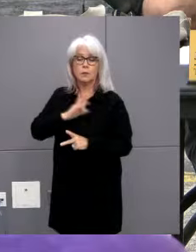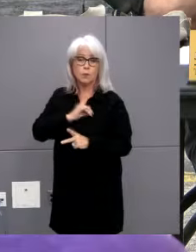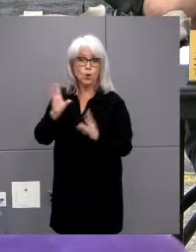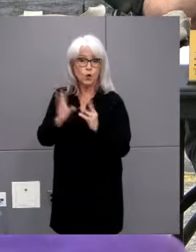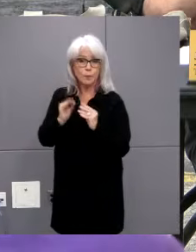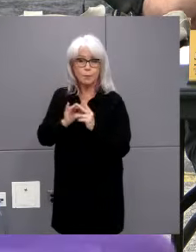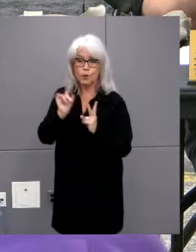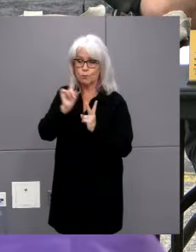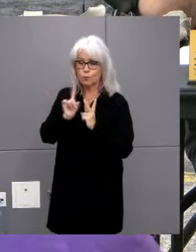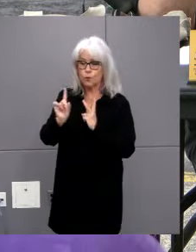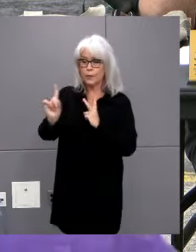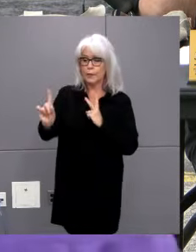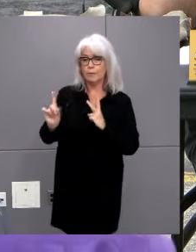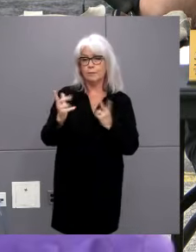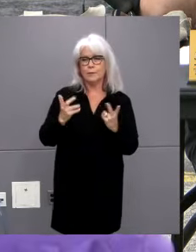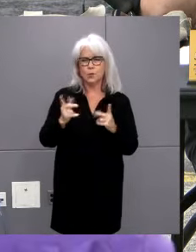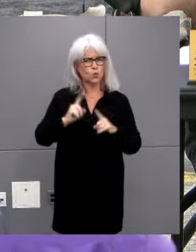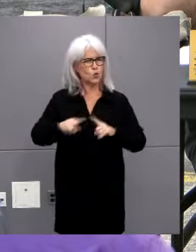different scenarios.